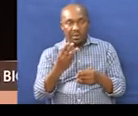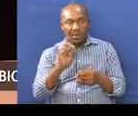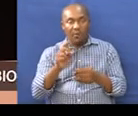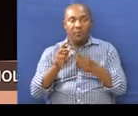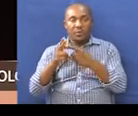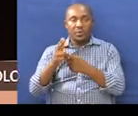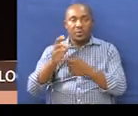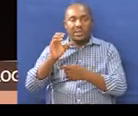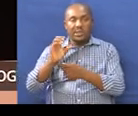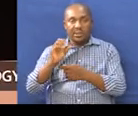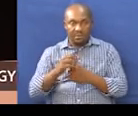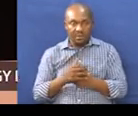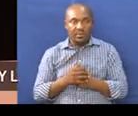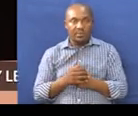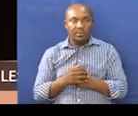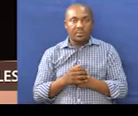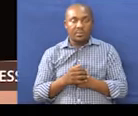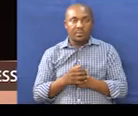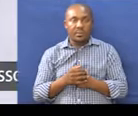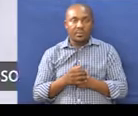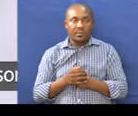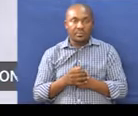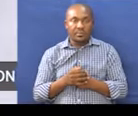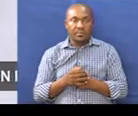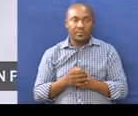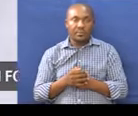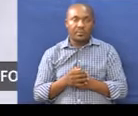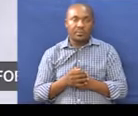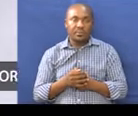In a test tube